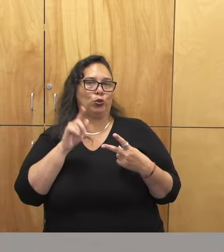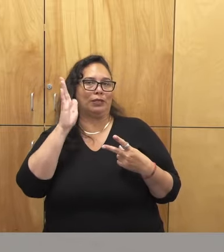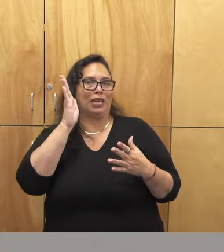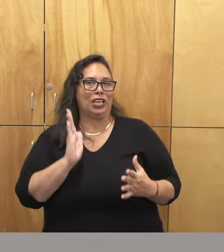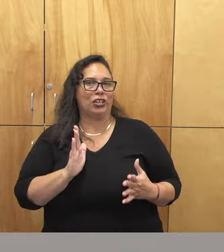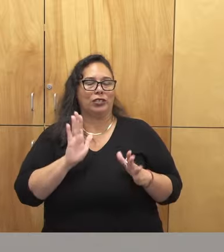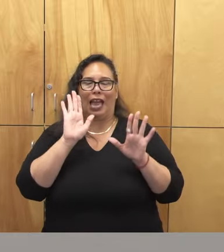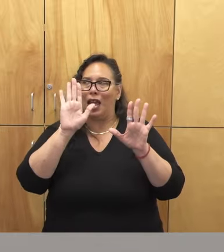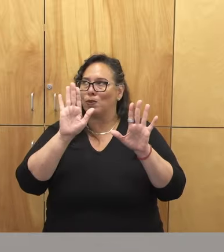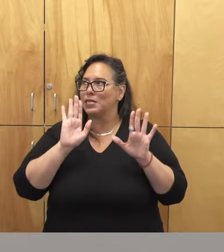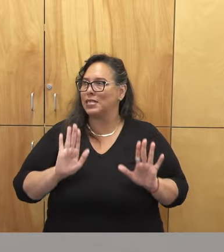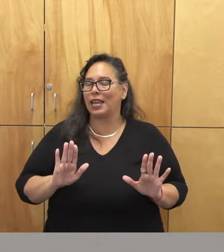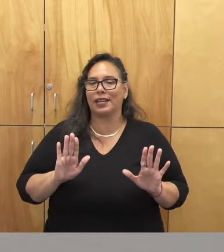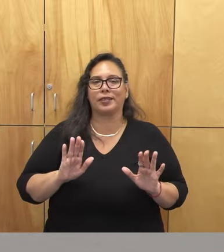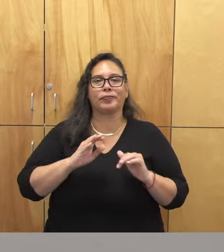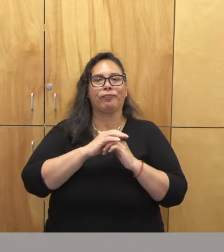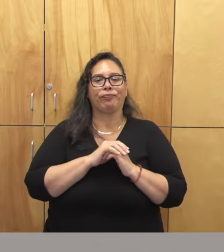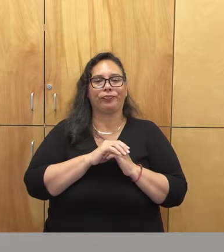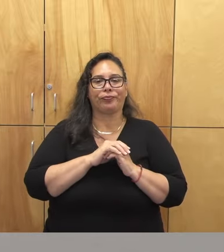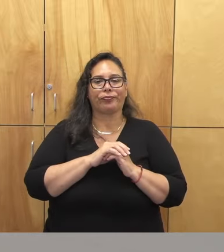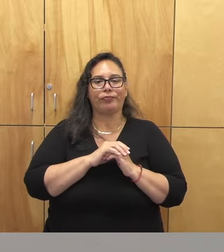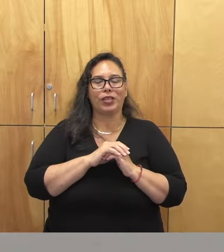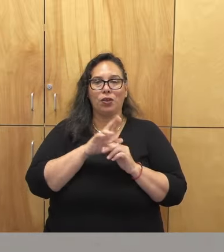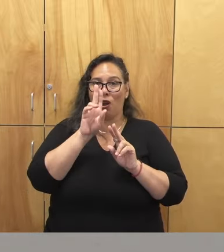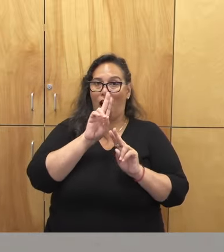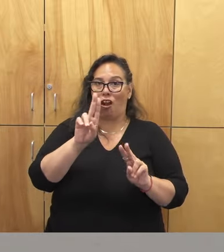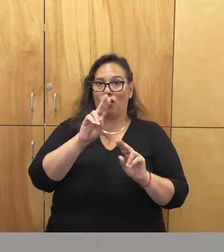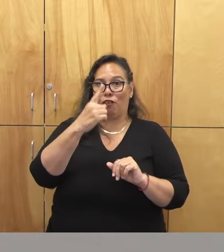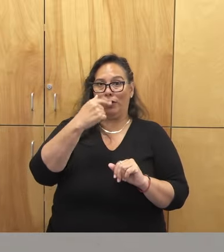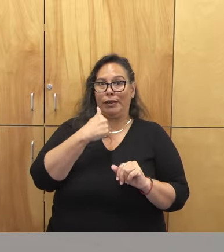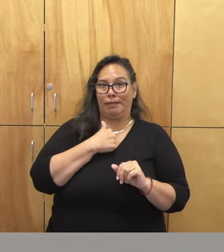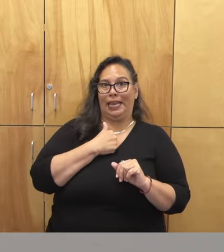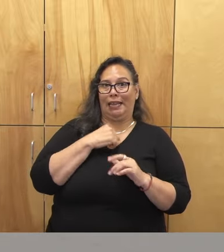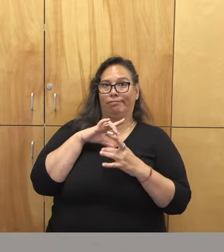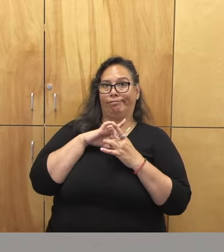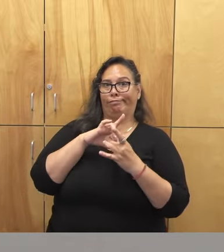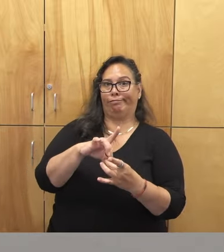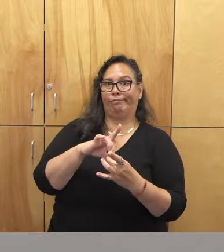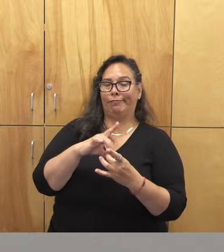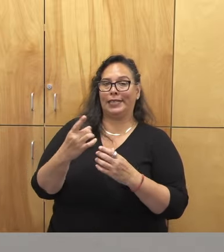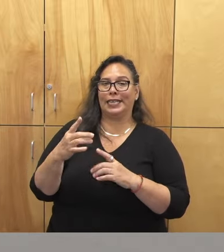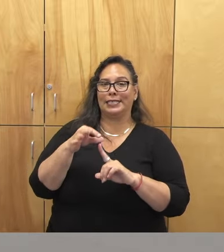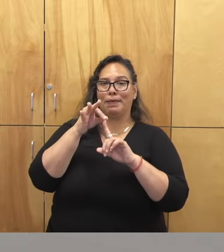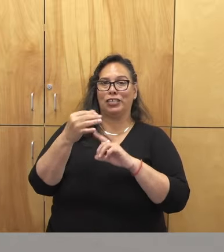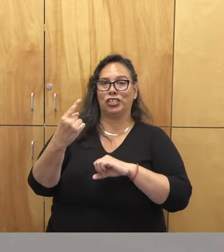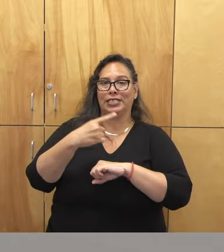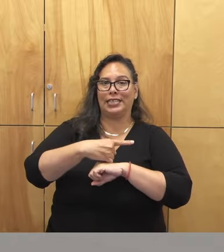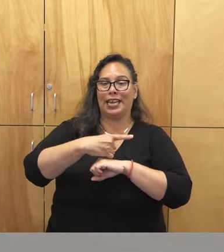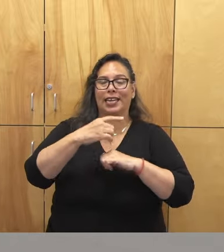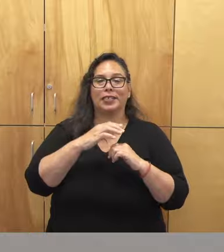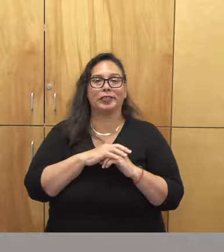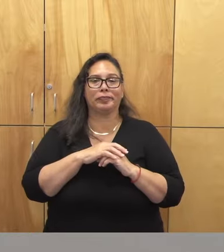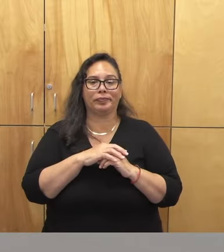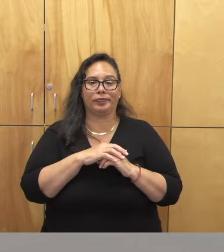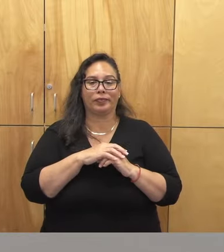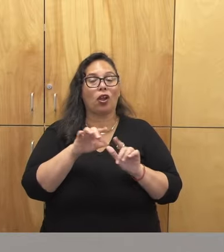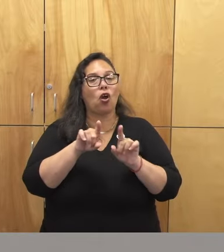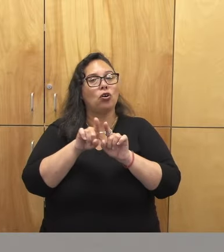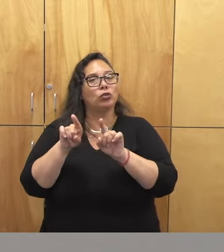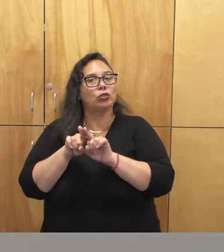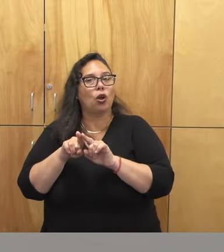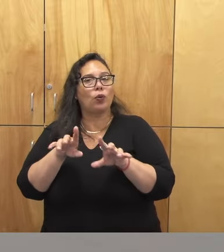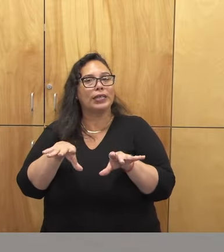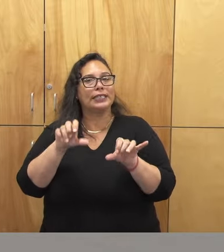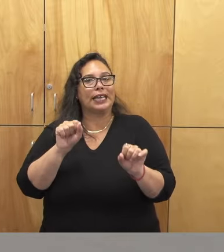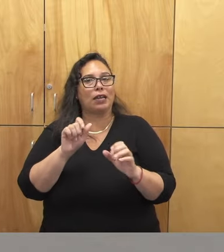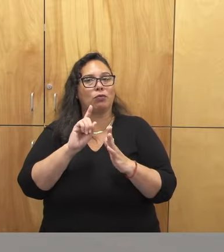so outstanding. What an honor for me to have been a part of this special day. And I also want to just take a